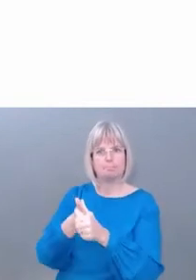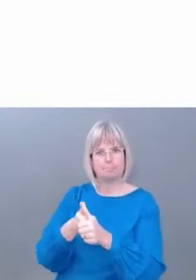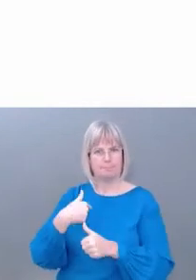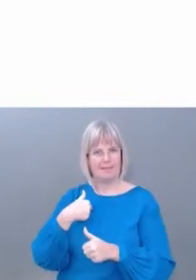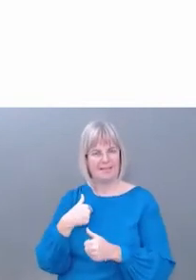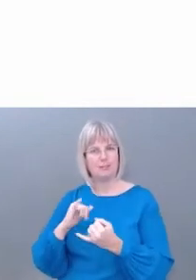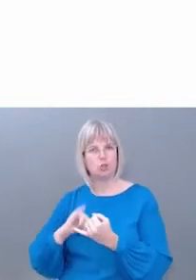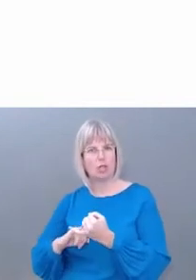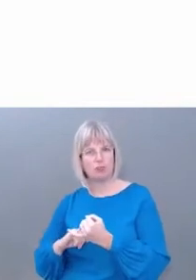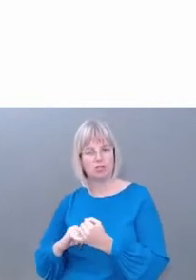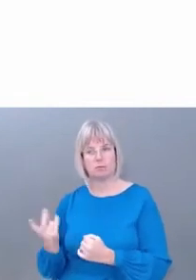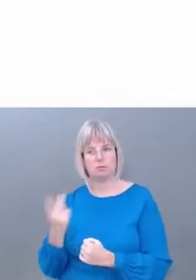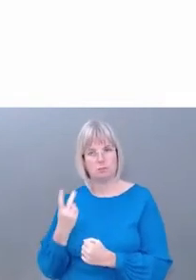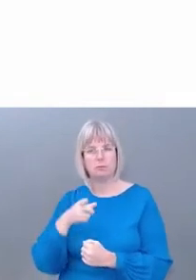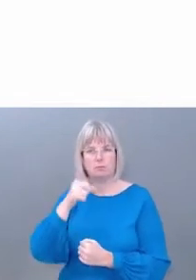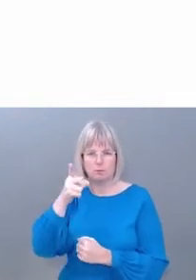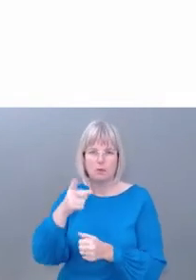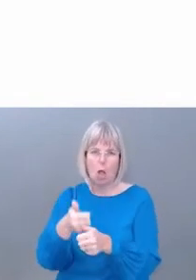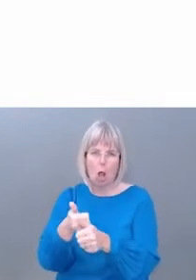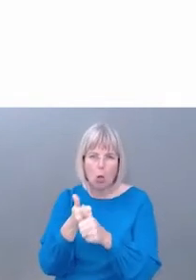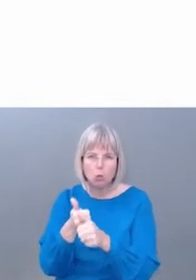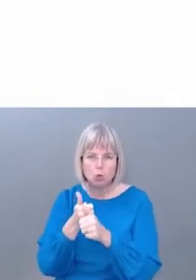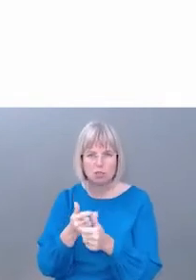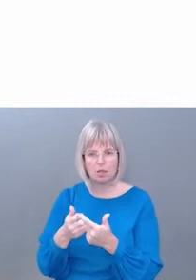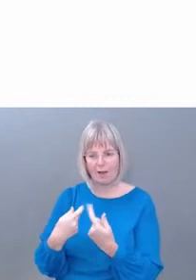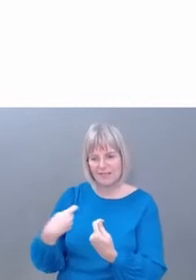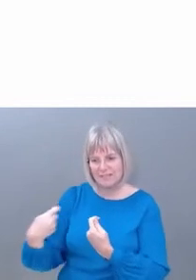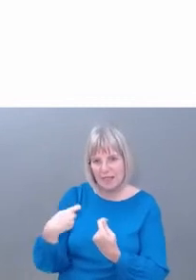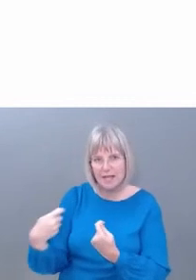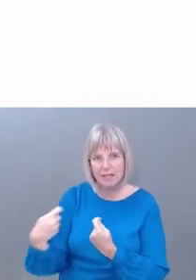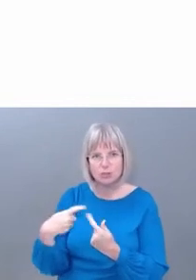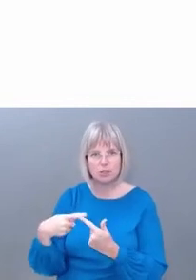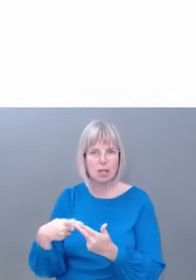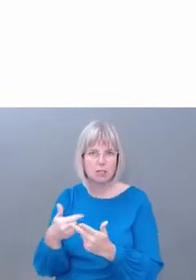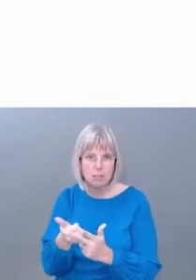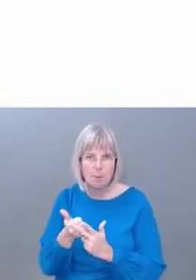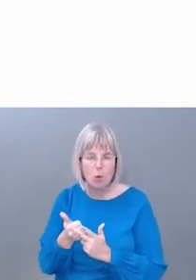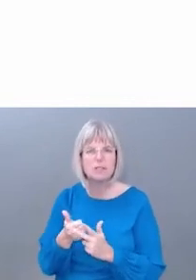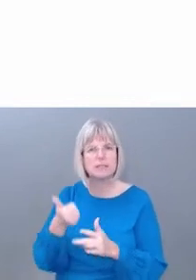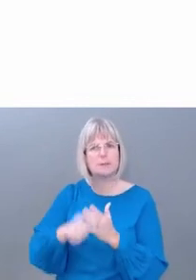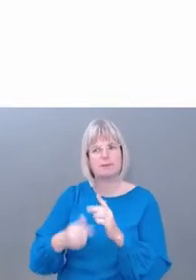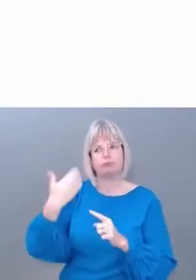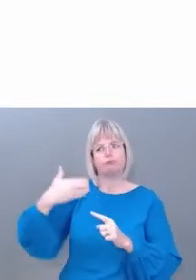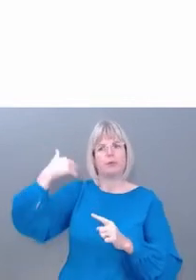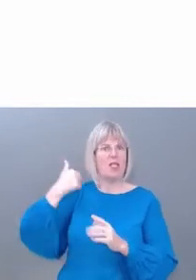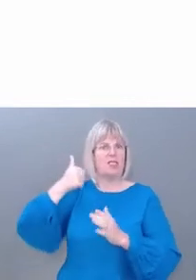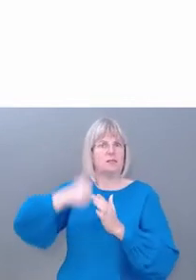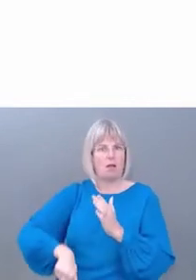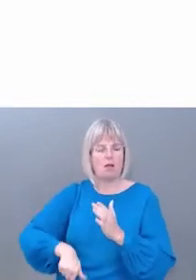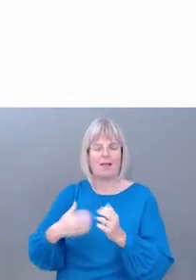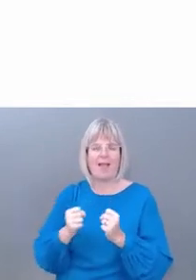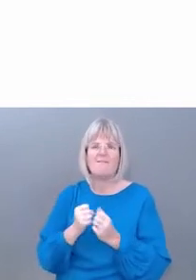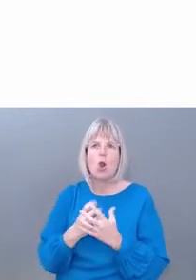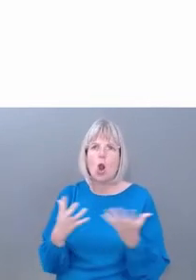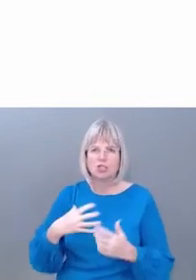real coaching and facilitation and support, particularly at the start of this work when there was a lot of fear about